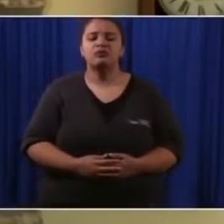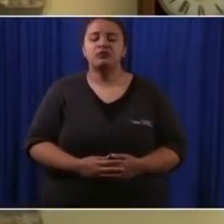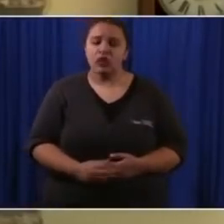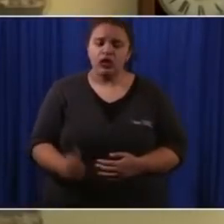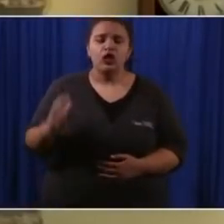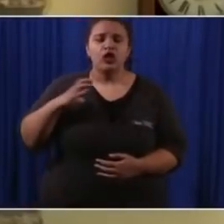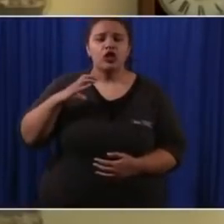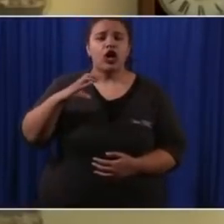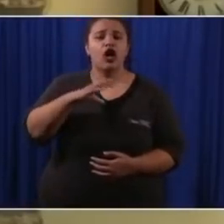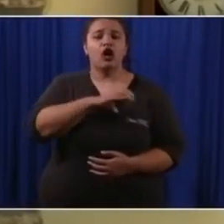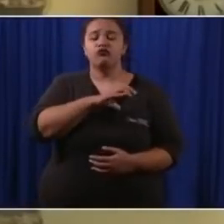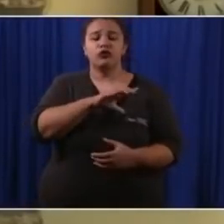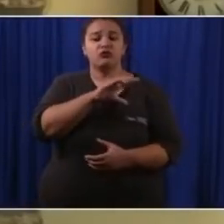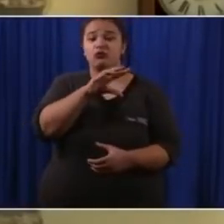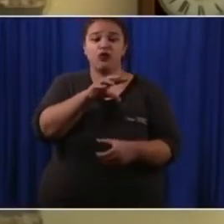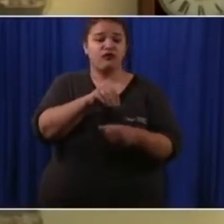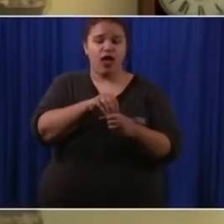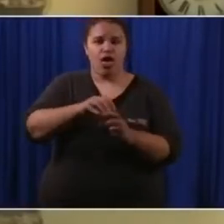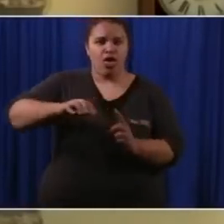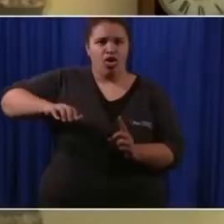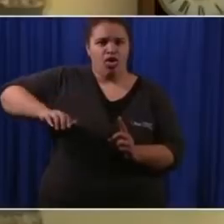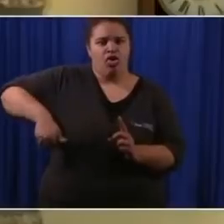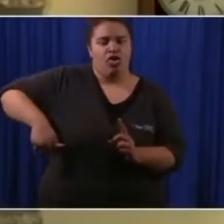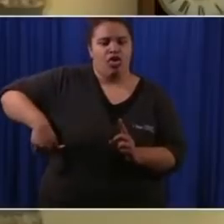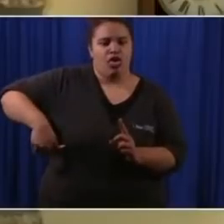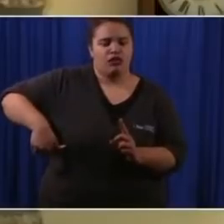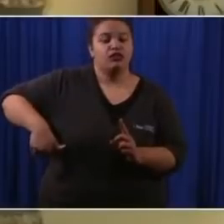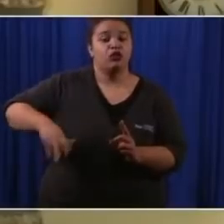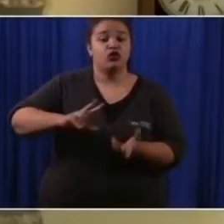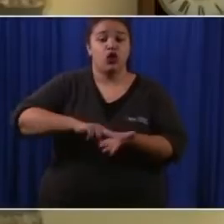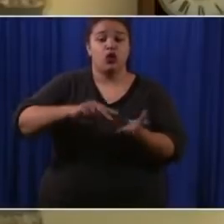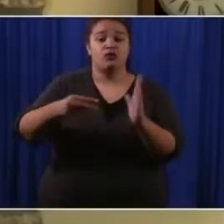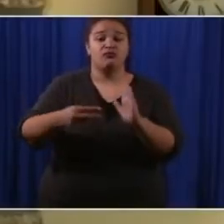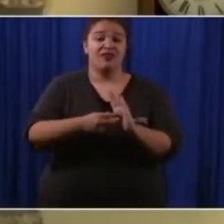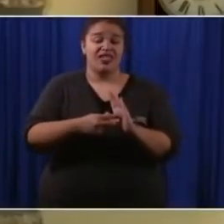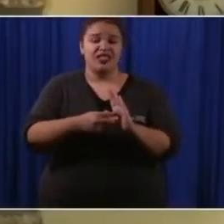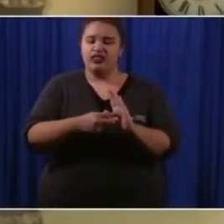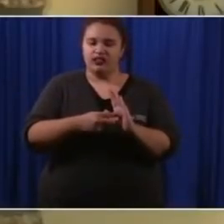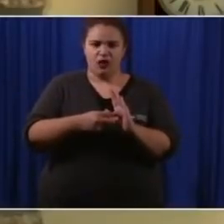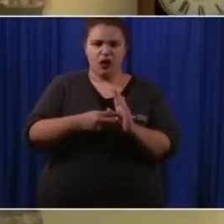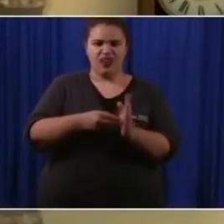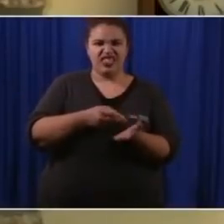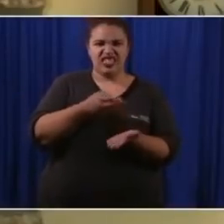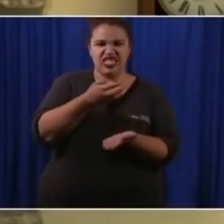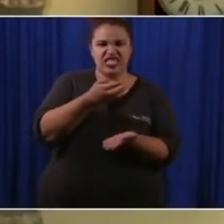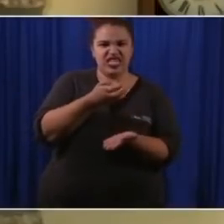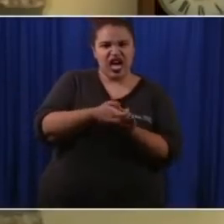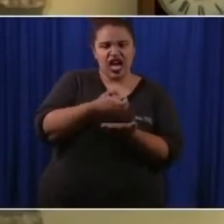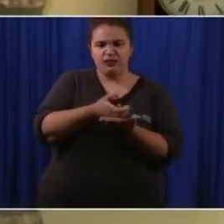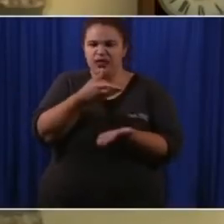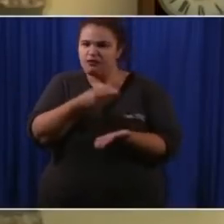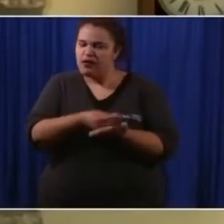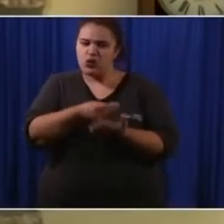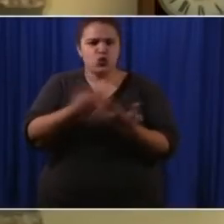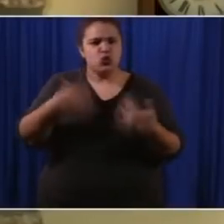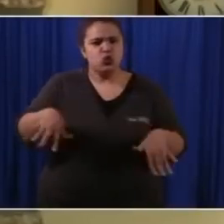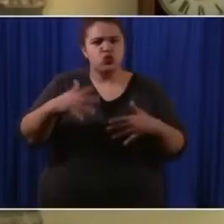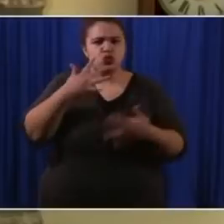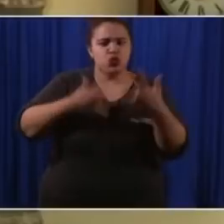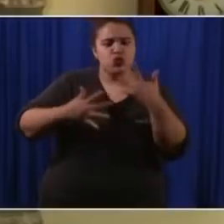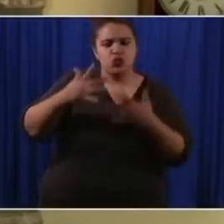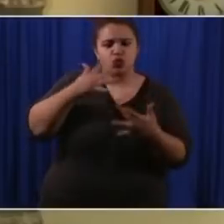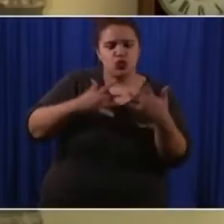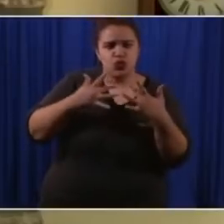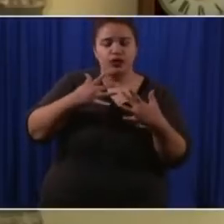action, low-income Ohioans are on the brink of economic calamity in the next couple of weeks. The group Advocates